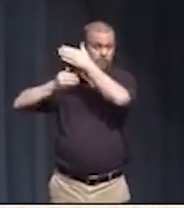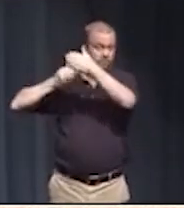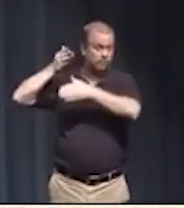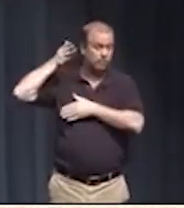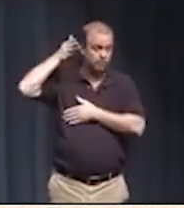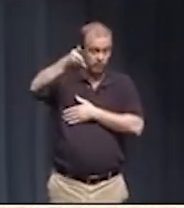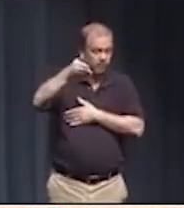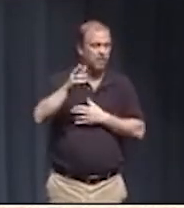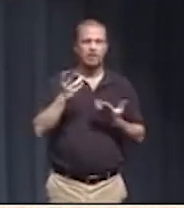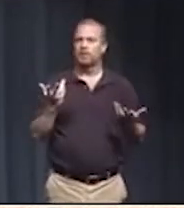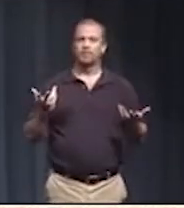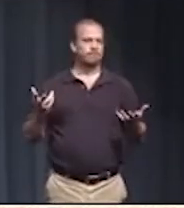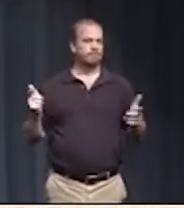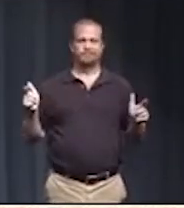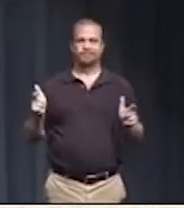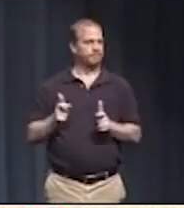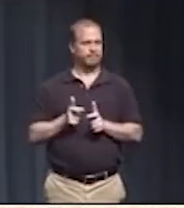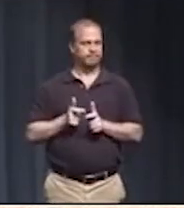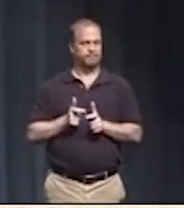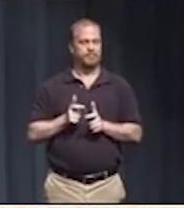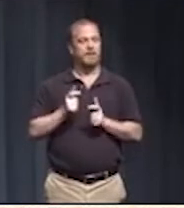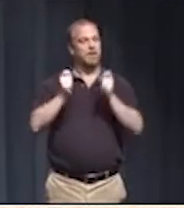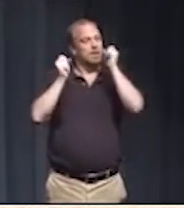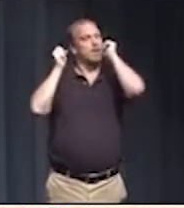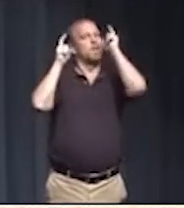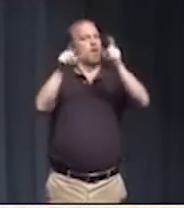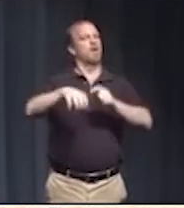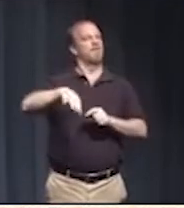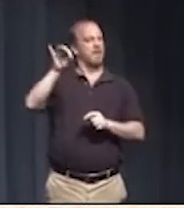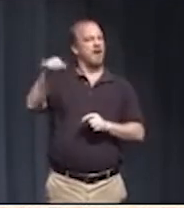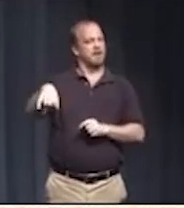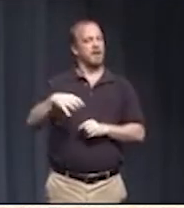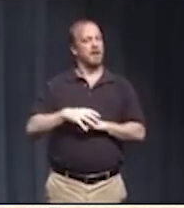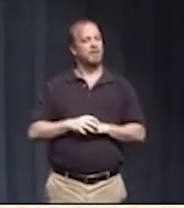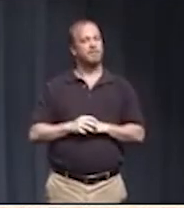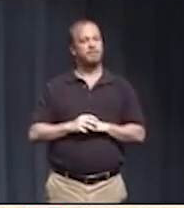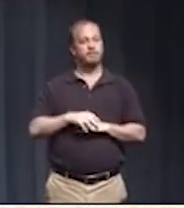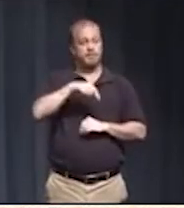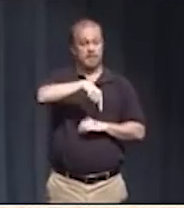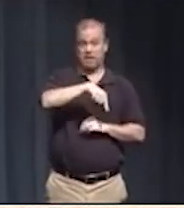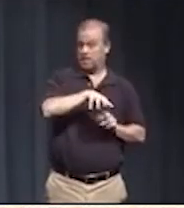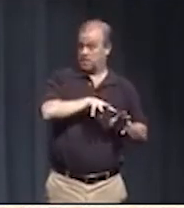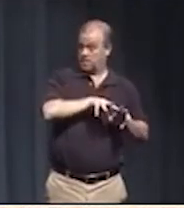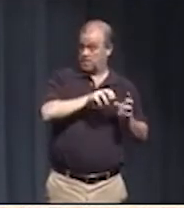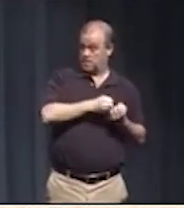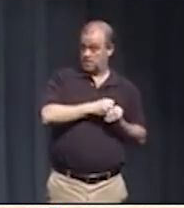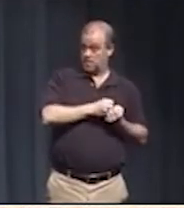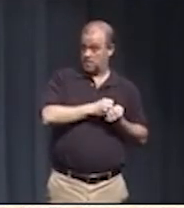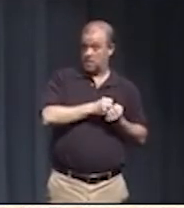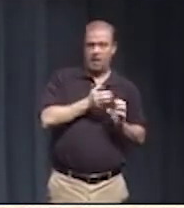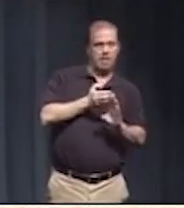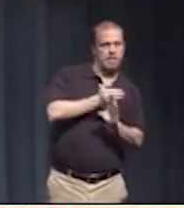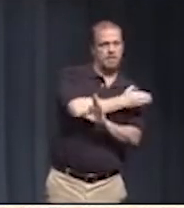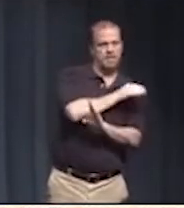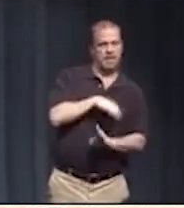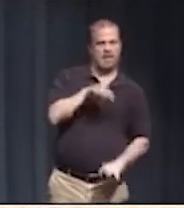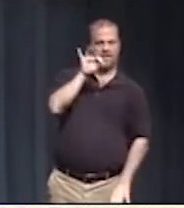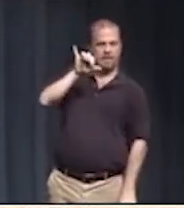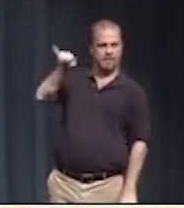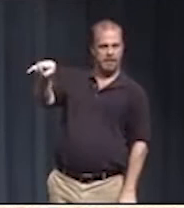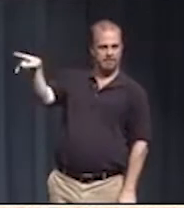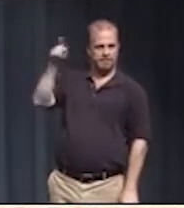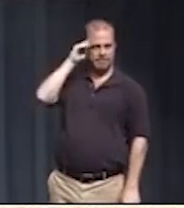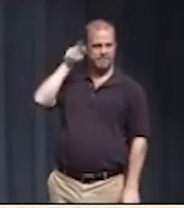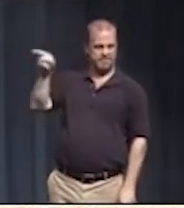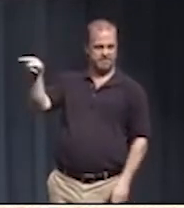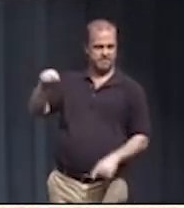was amazed because I was so thrilled to find that, because actually this workshop was created in its first iteration before I actually ran across that